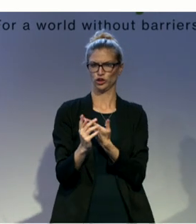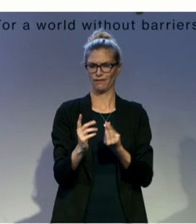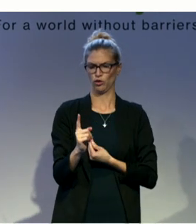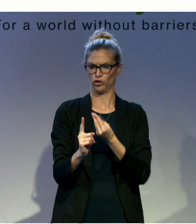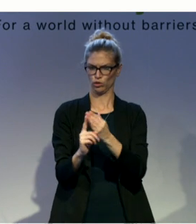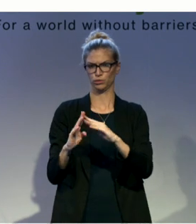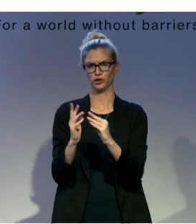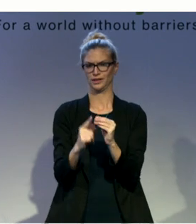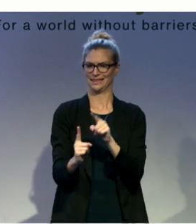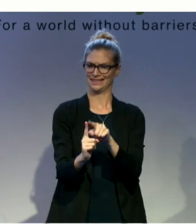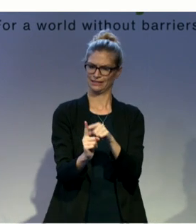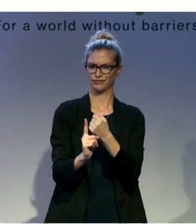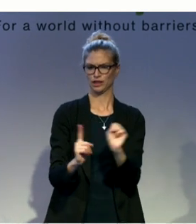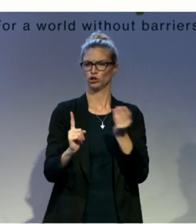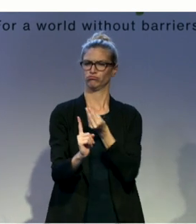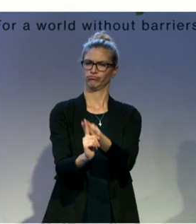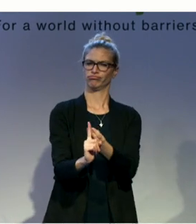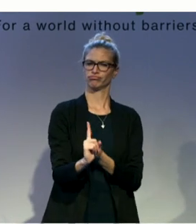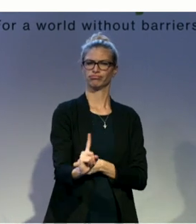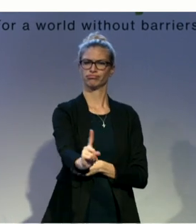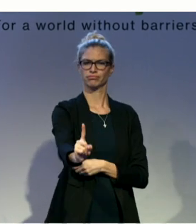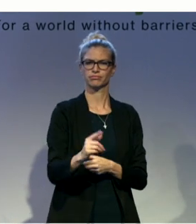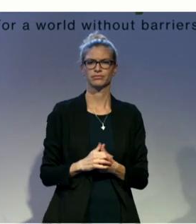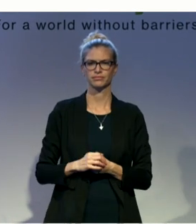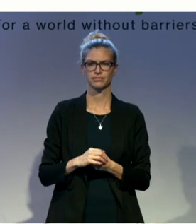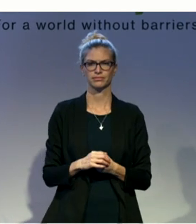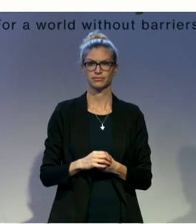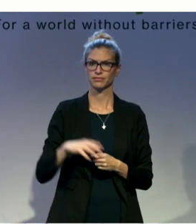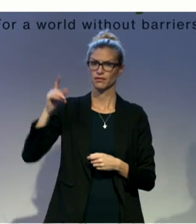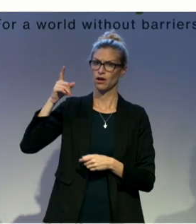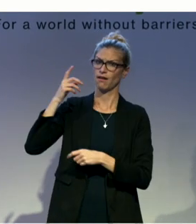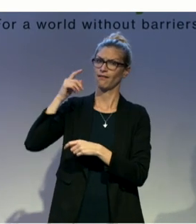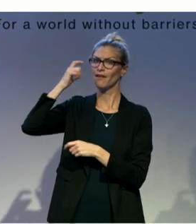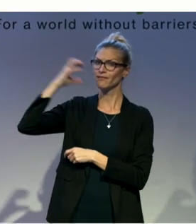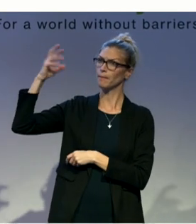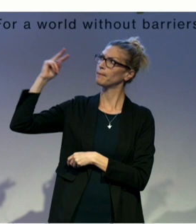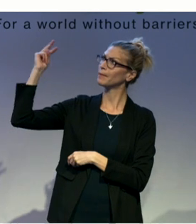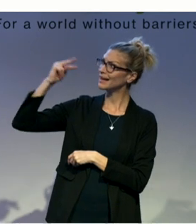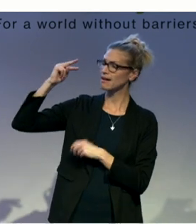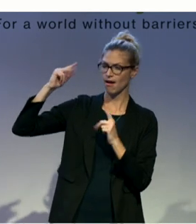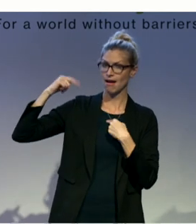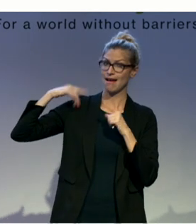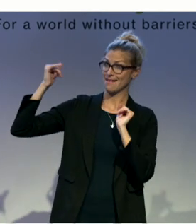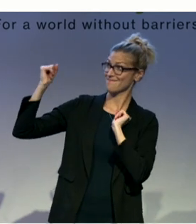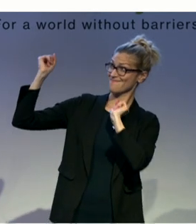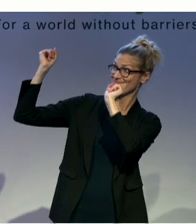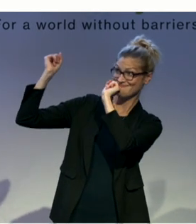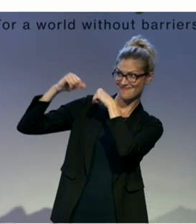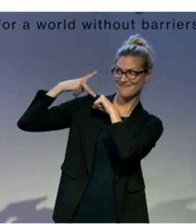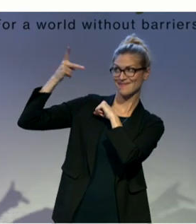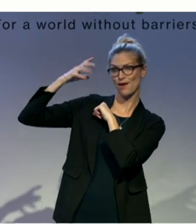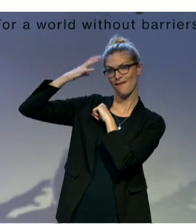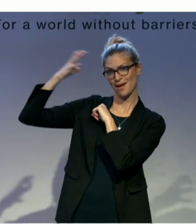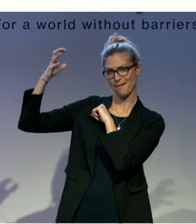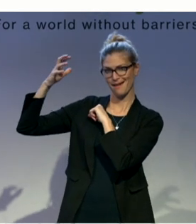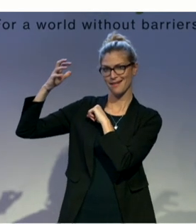services. Once the state has signed and committed to fulfill all the obligations on its path